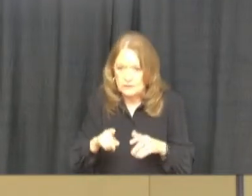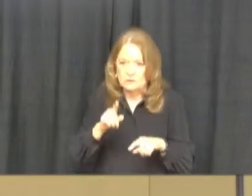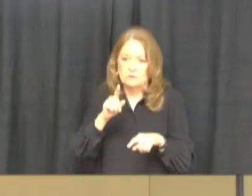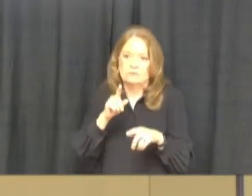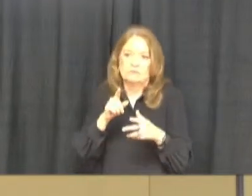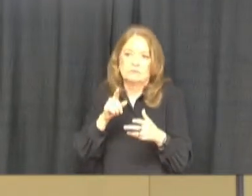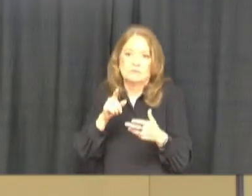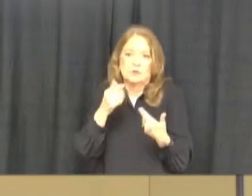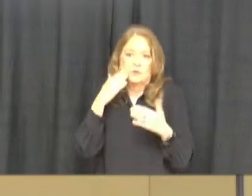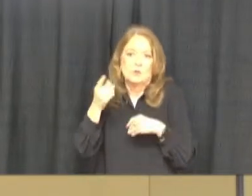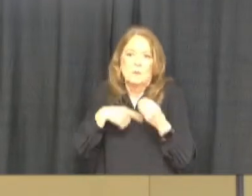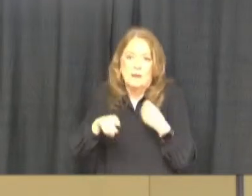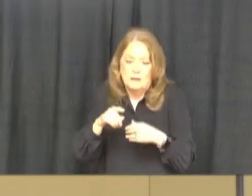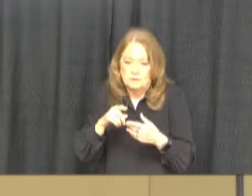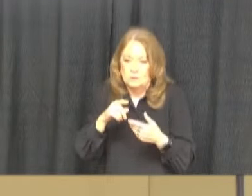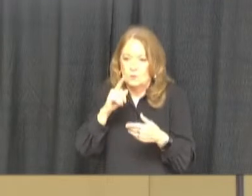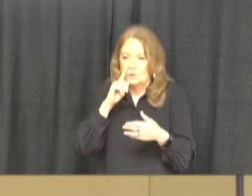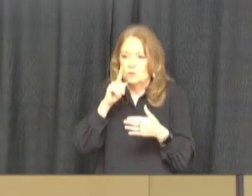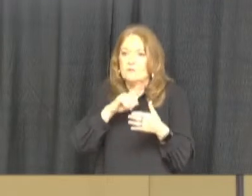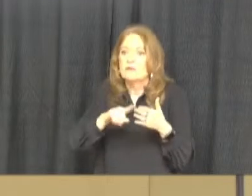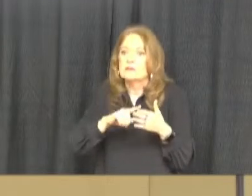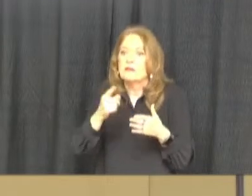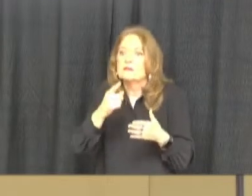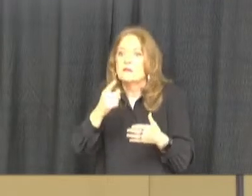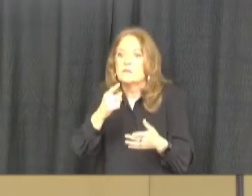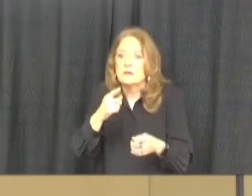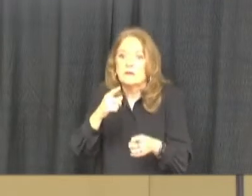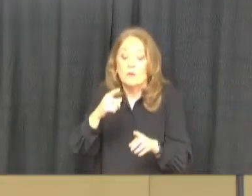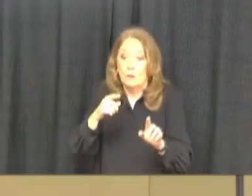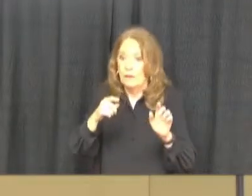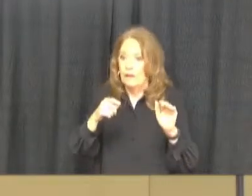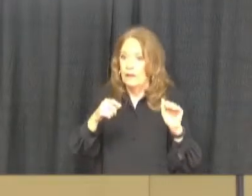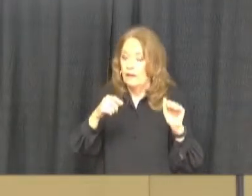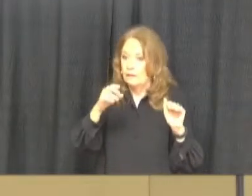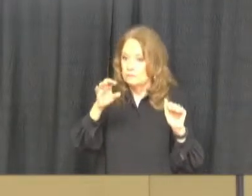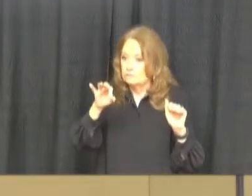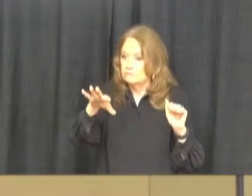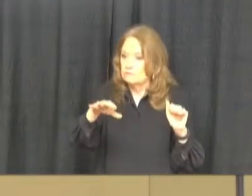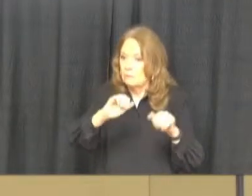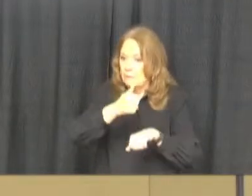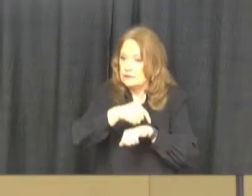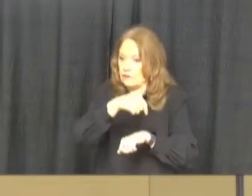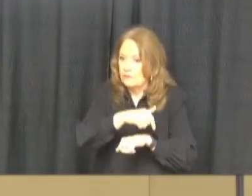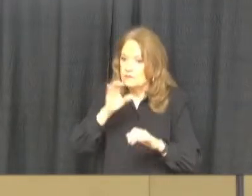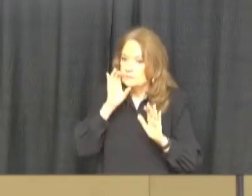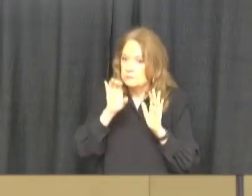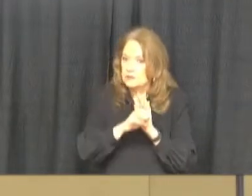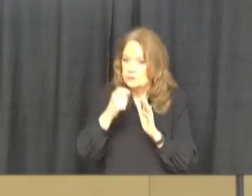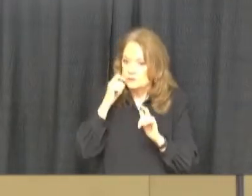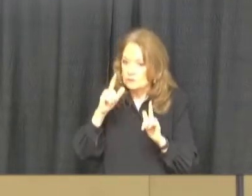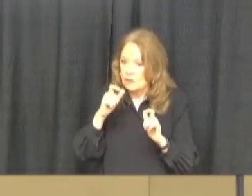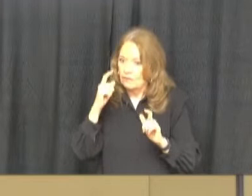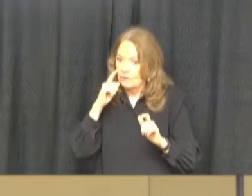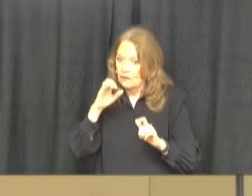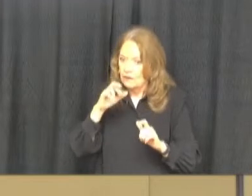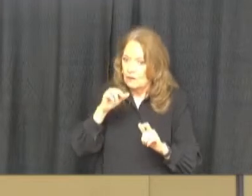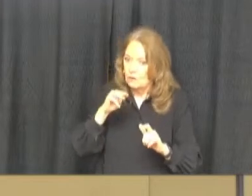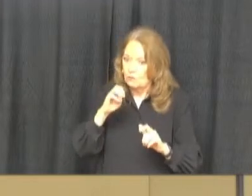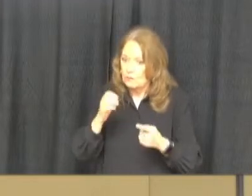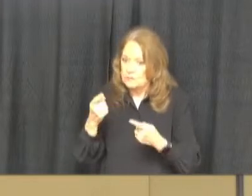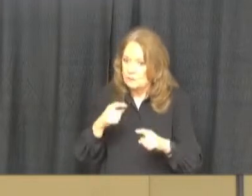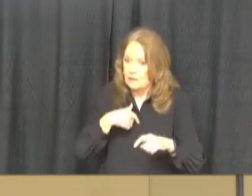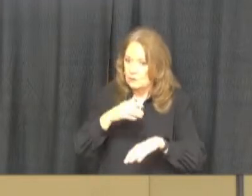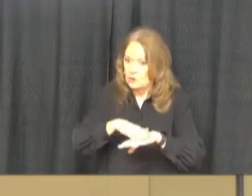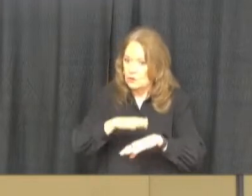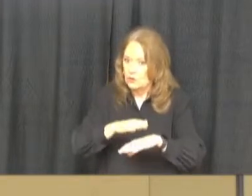sort of activity and tip somebody off that, hey, based on this picture that I just took, I think a crime is taking place. I'm going to